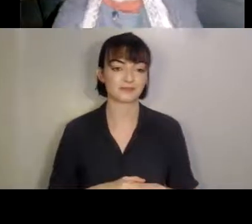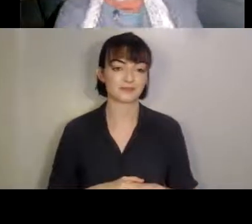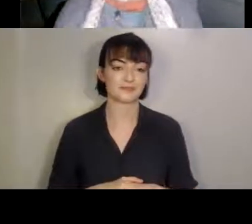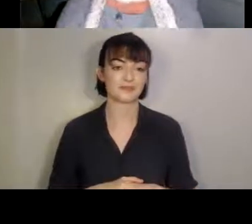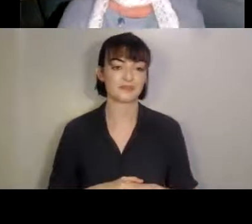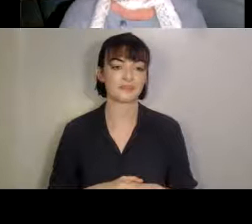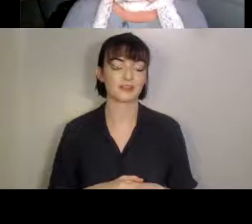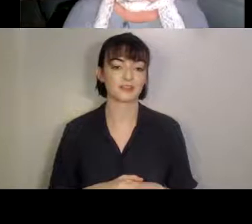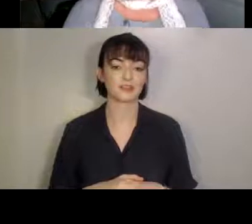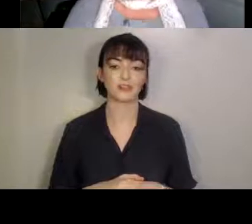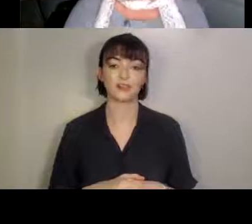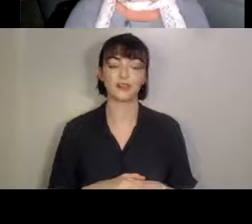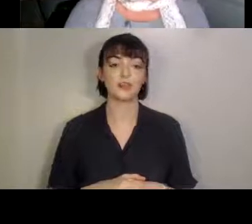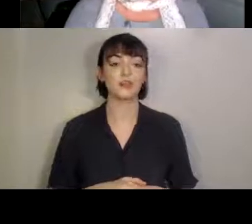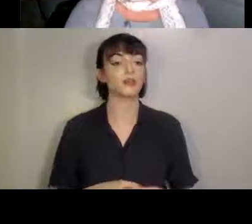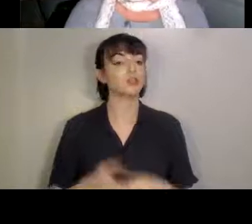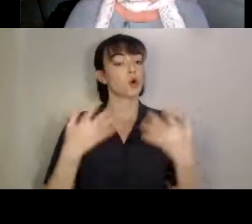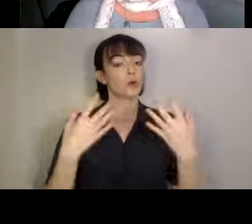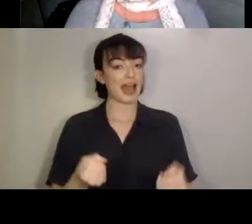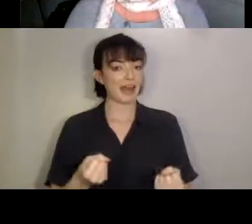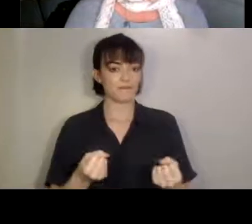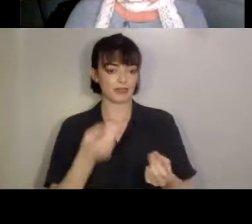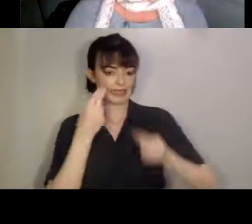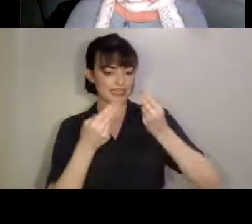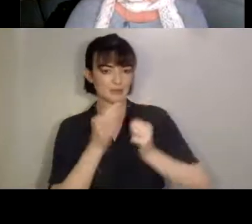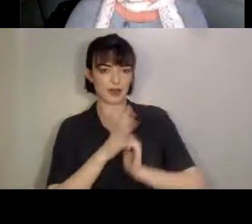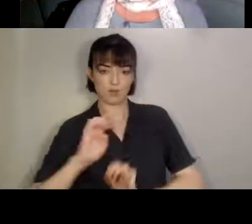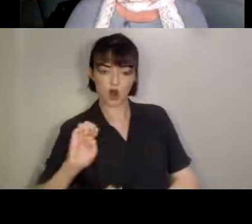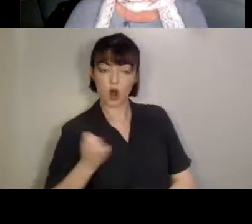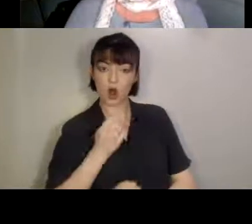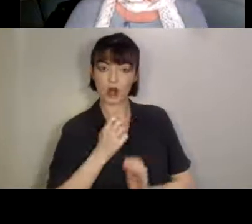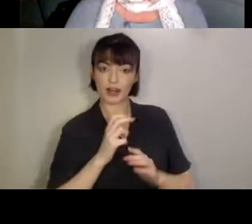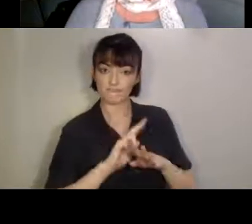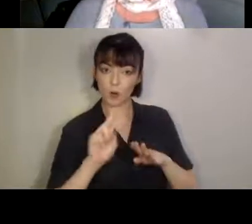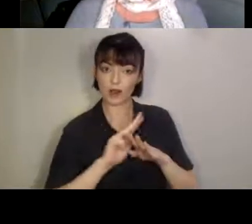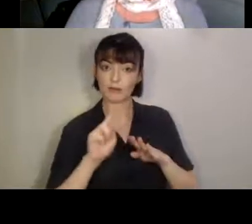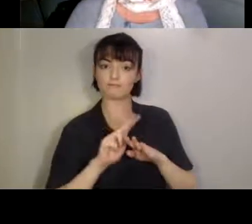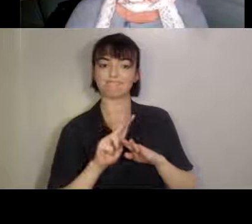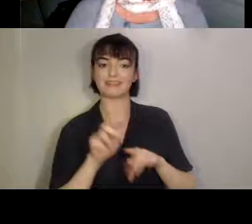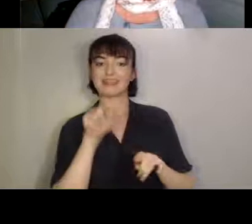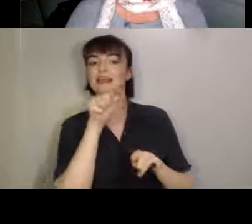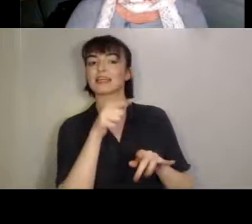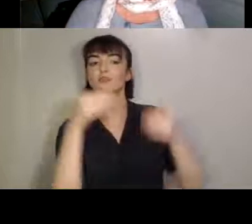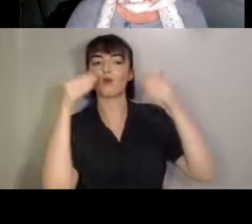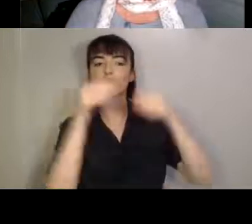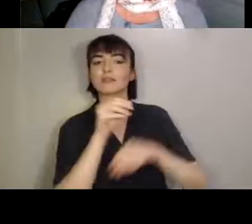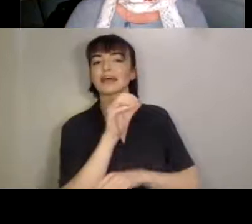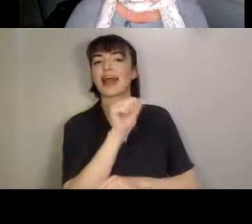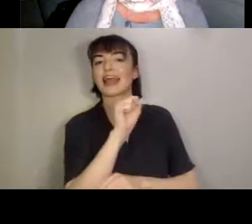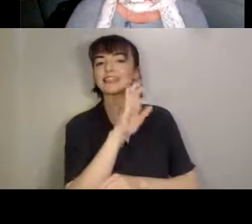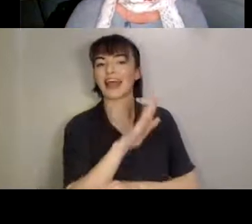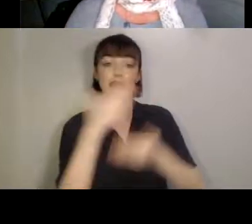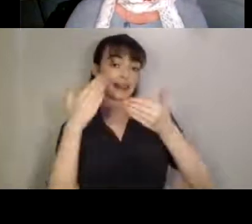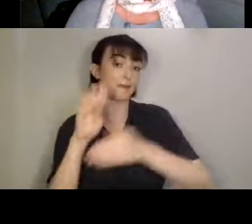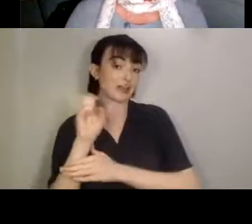We have an assessment of early vocabulary that has norms for American Sign Language and now British Sign Language,